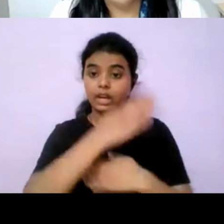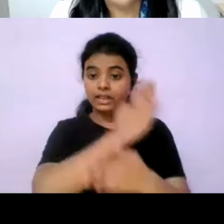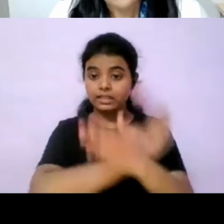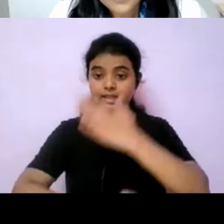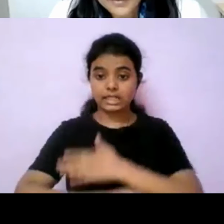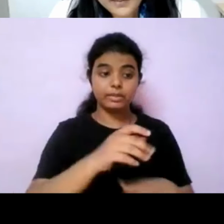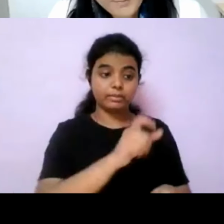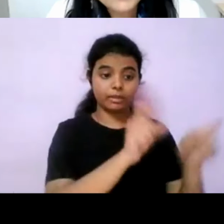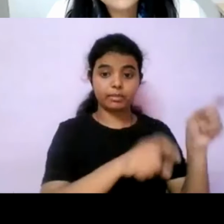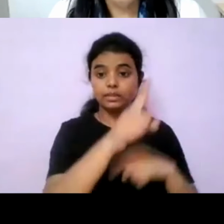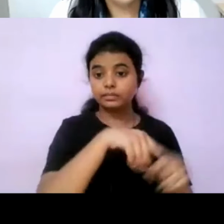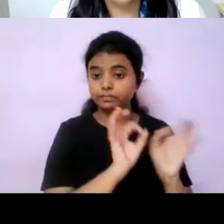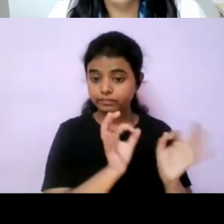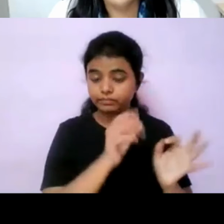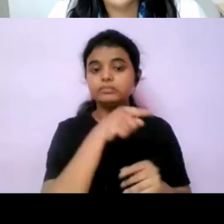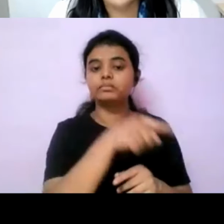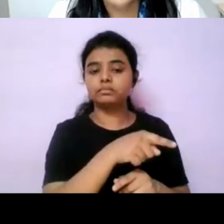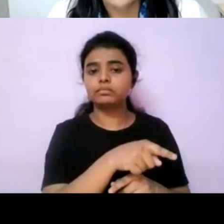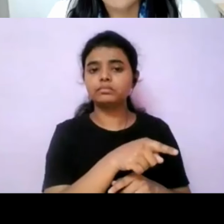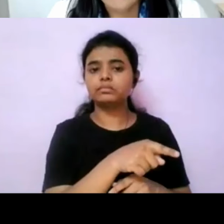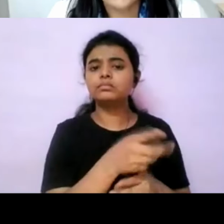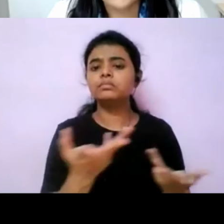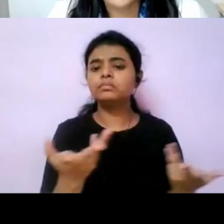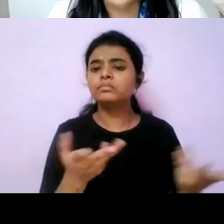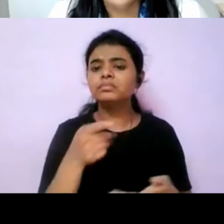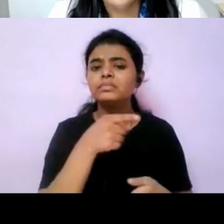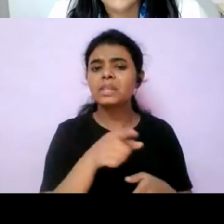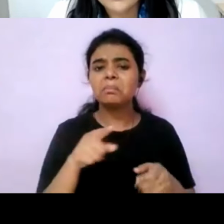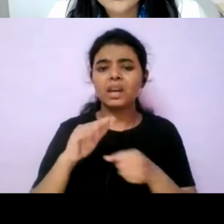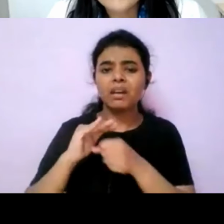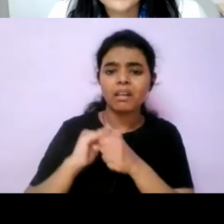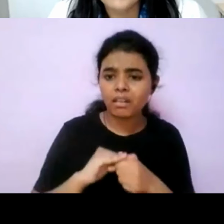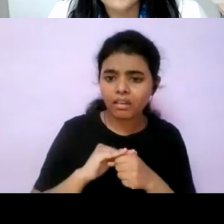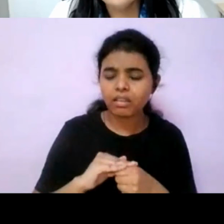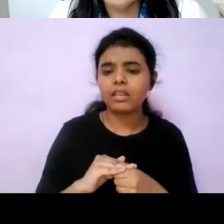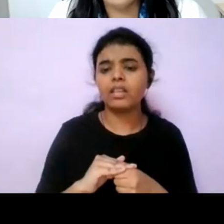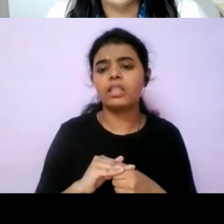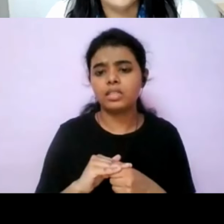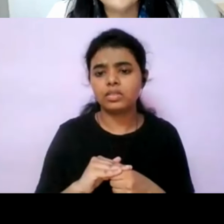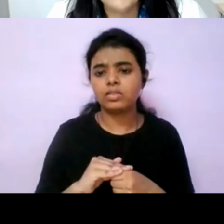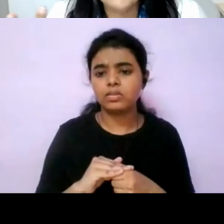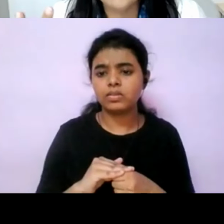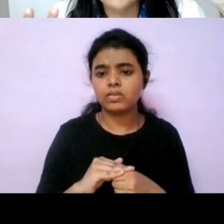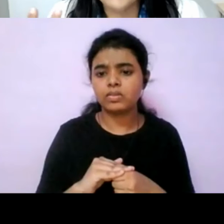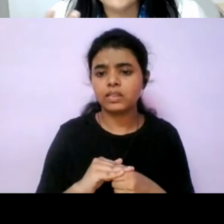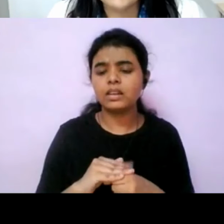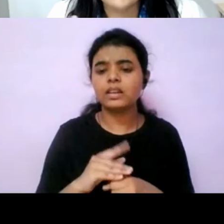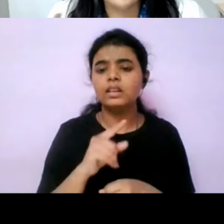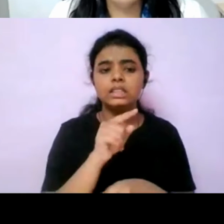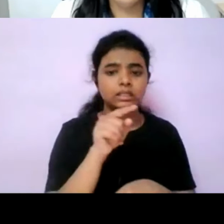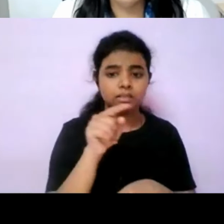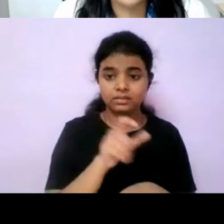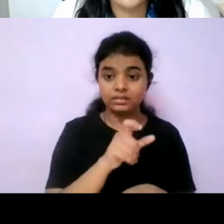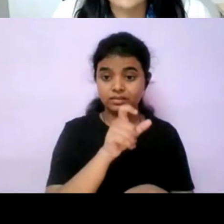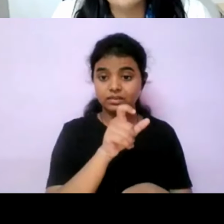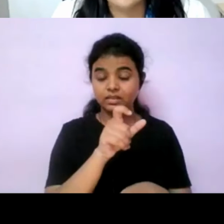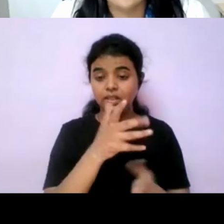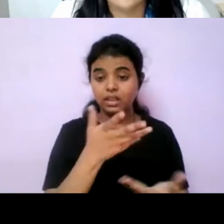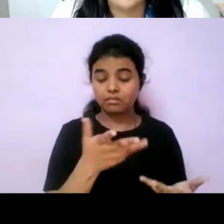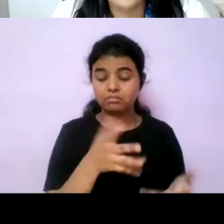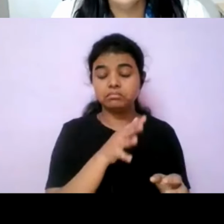made passive victims of oppression of disabled women. It denied them any agency and views them